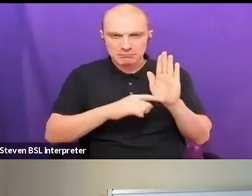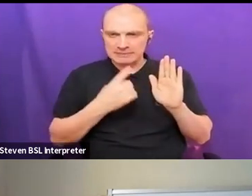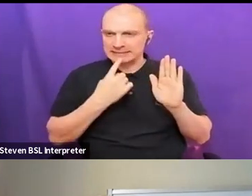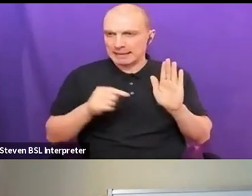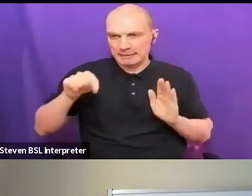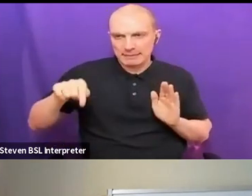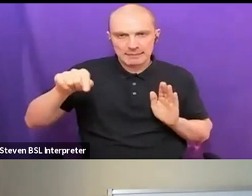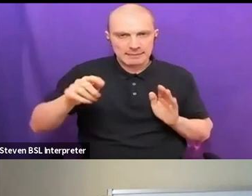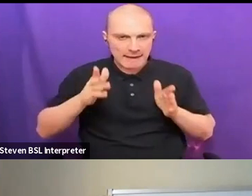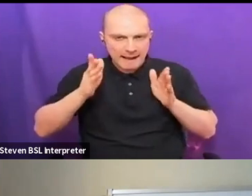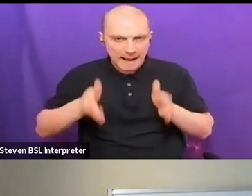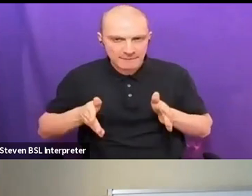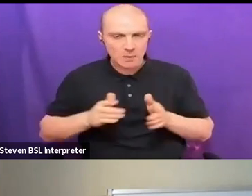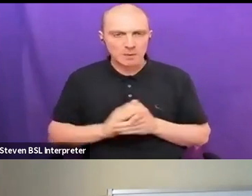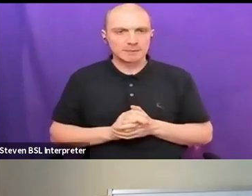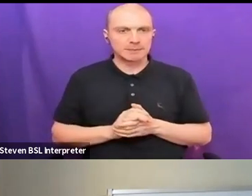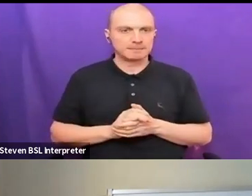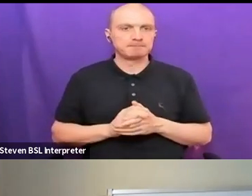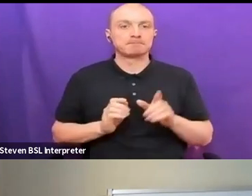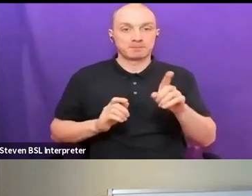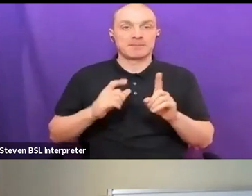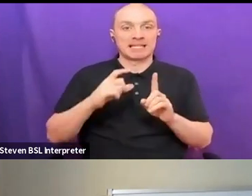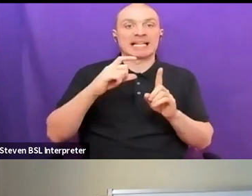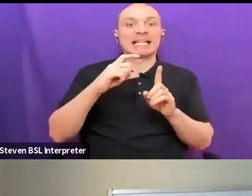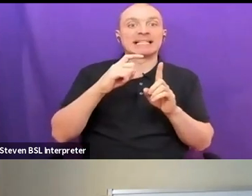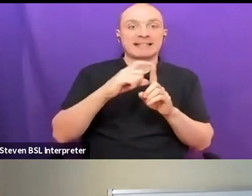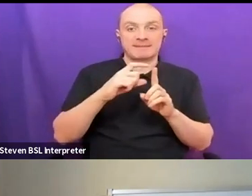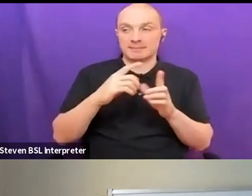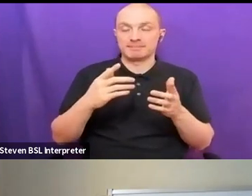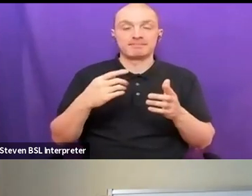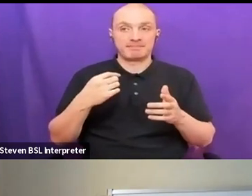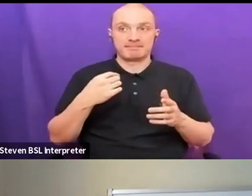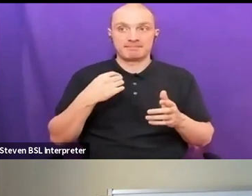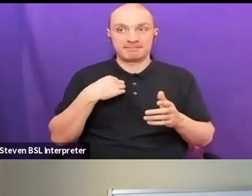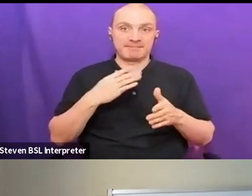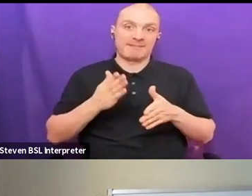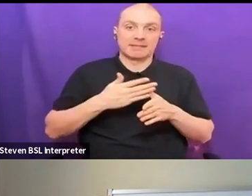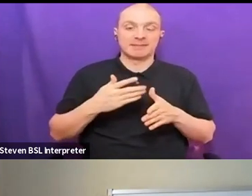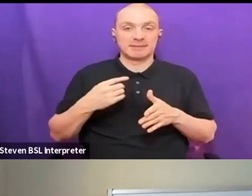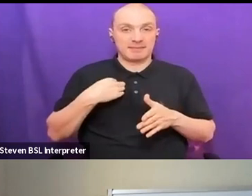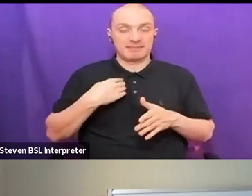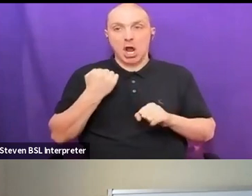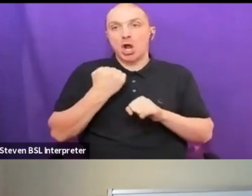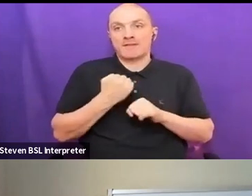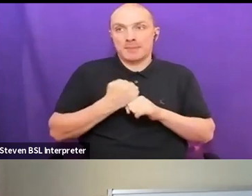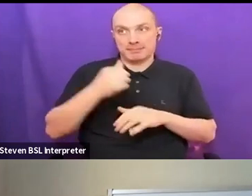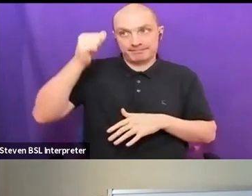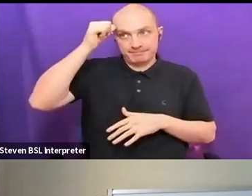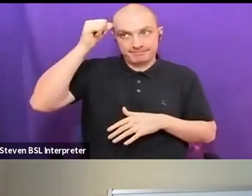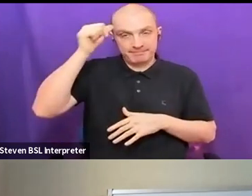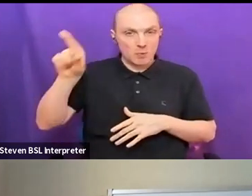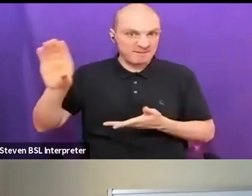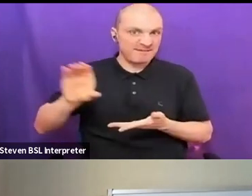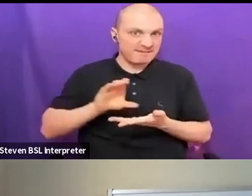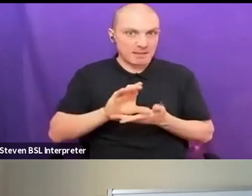I'll go first, just because government always gets asked about funding, I guess. There's a couple of answers to that. I